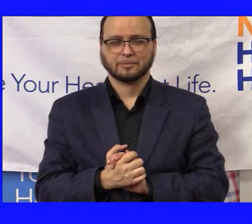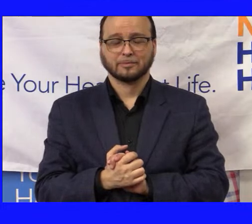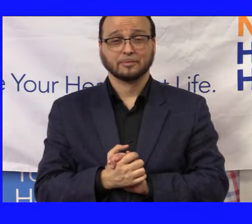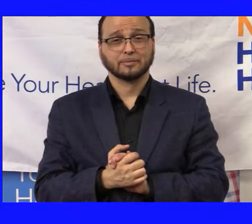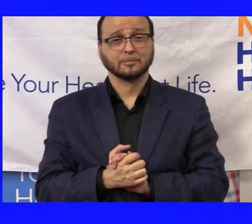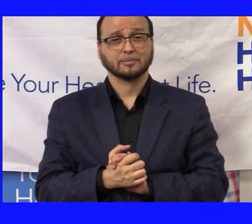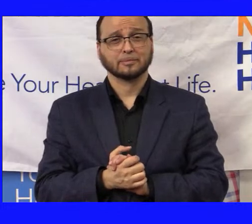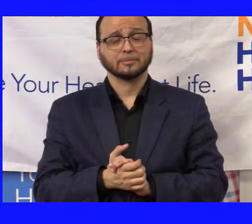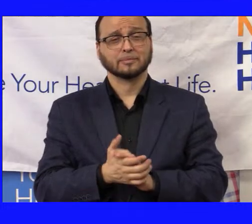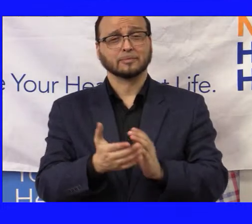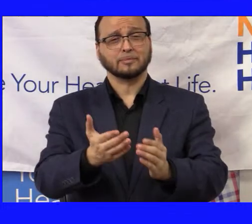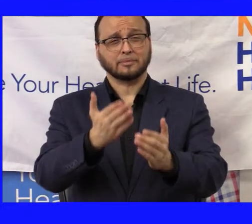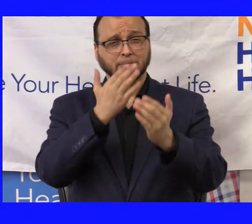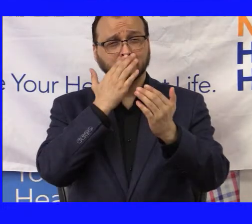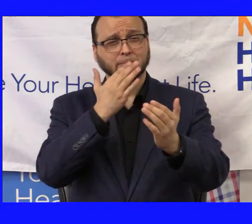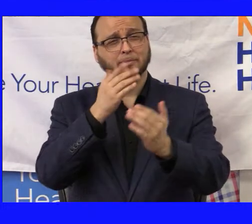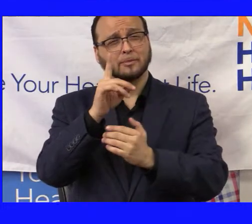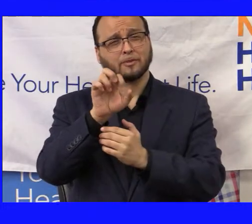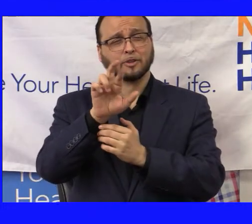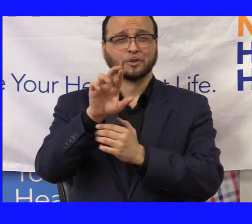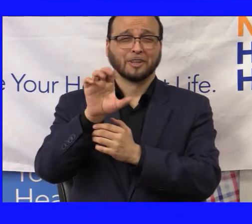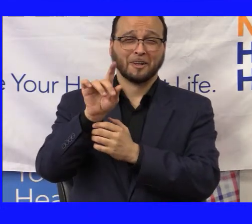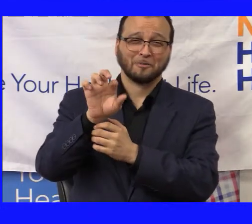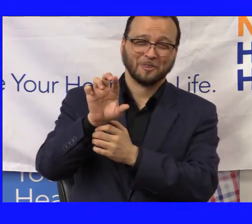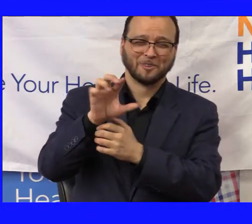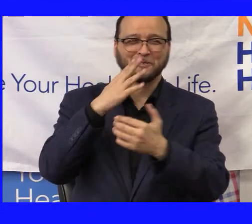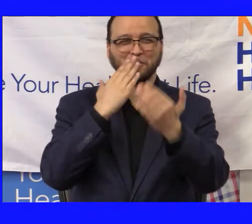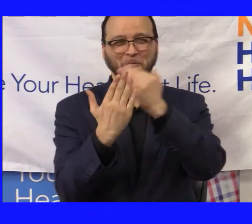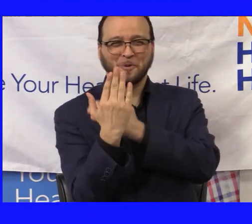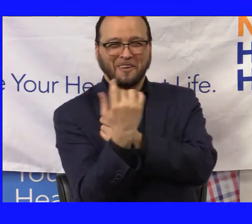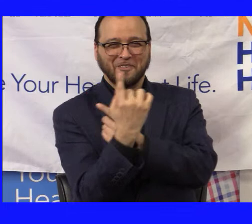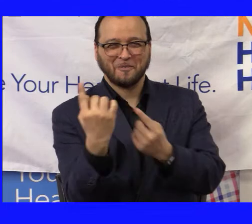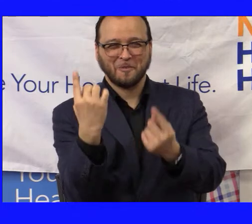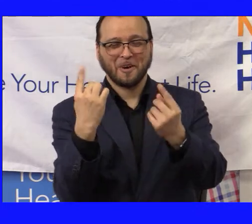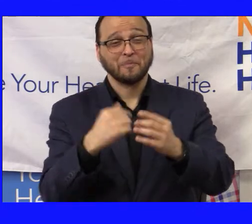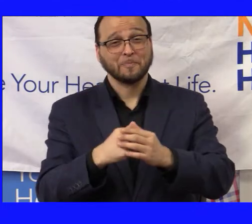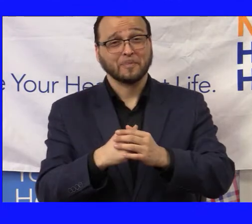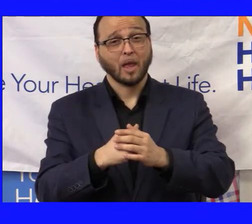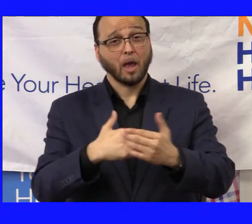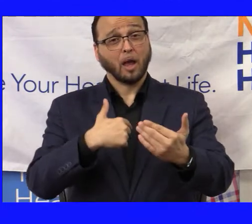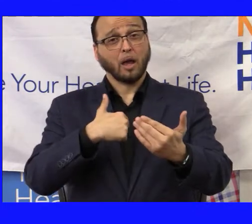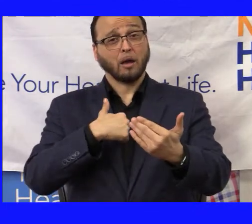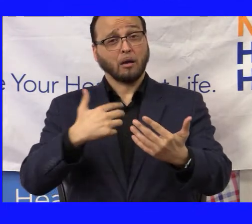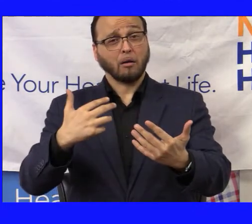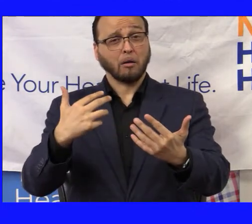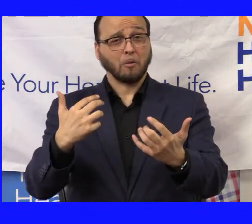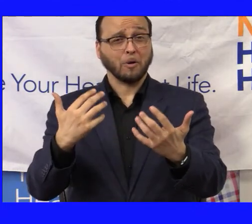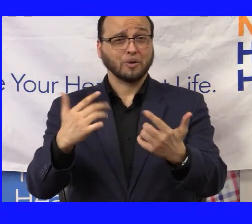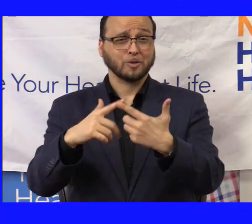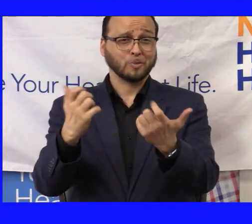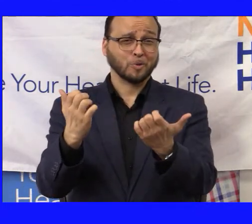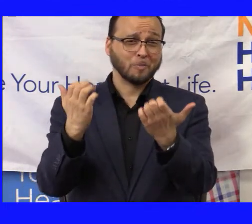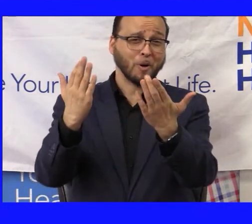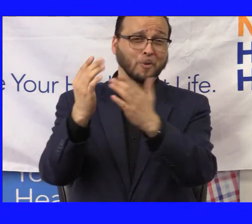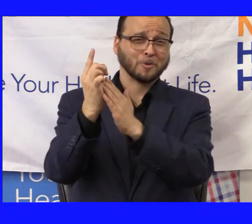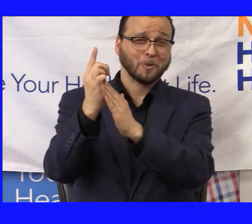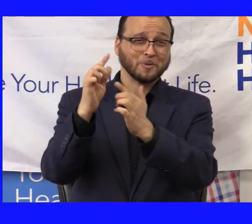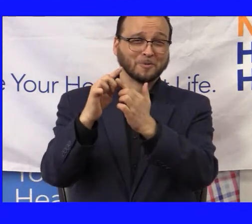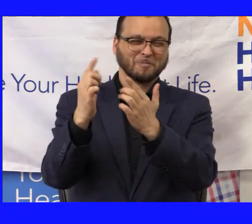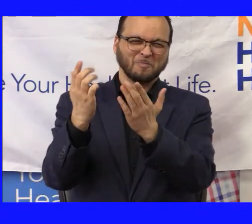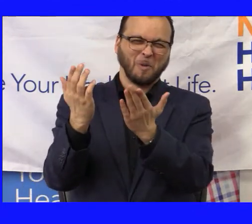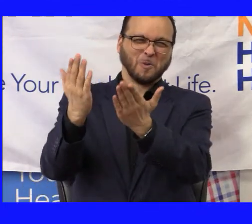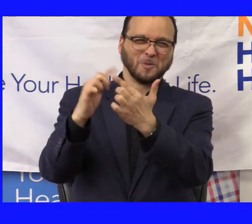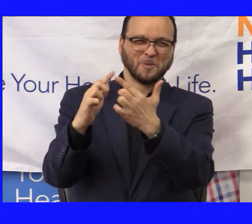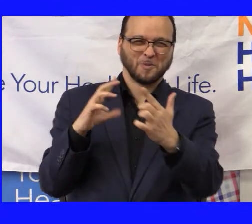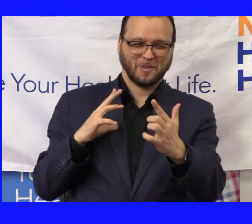Thank you, Dr. Calamia, and good morning, everyone. I would like to propose a motion to adopt the minutes of the